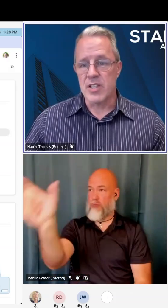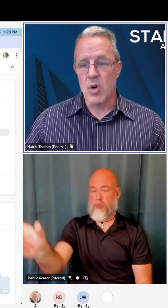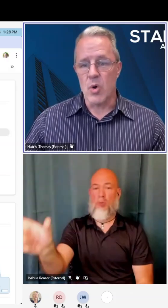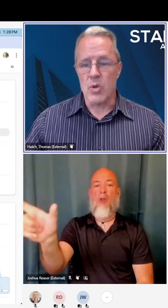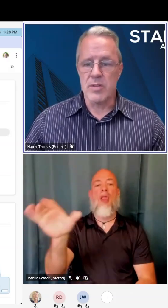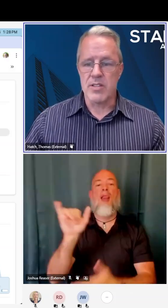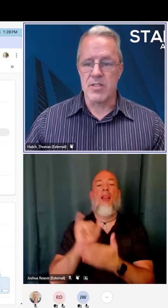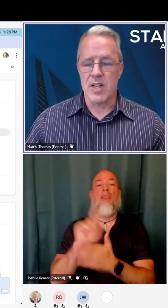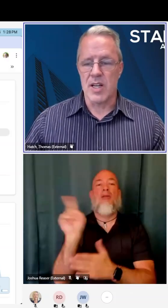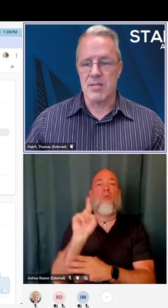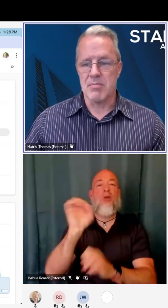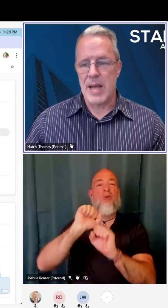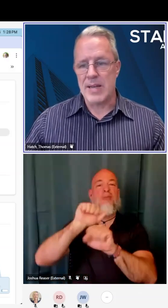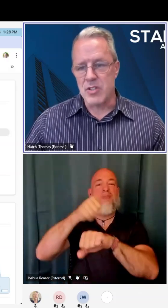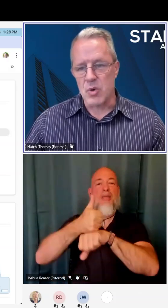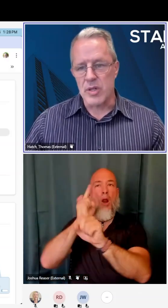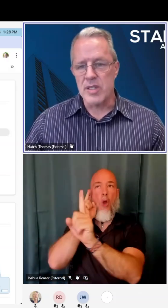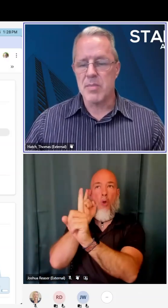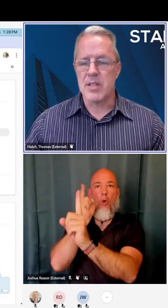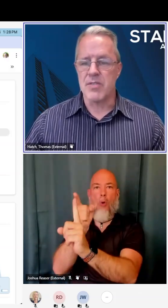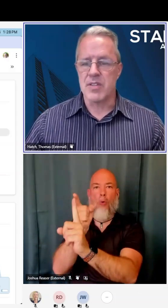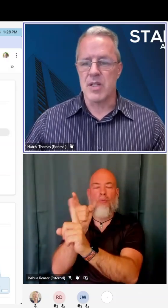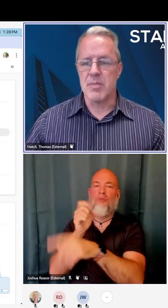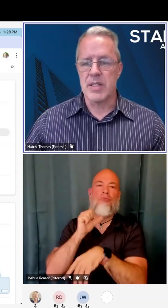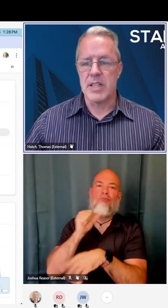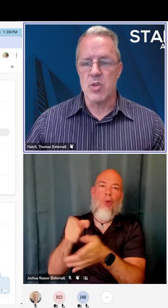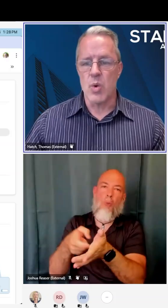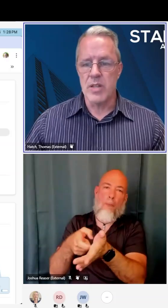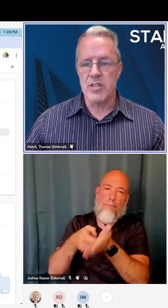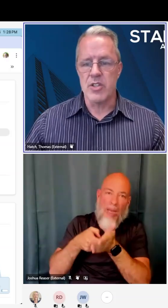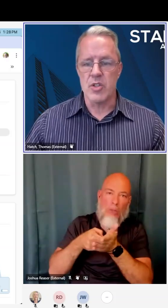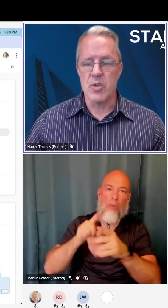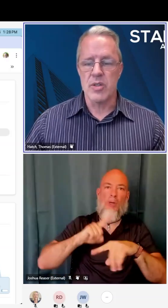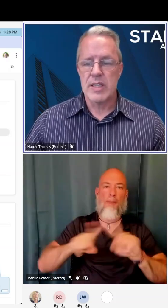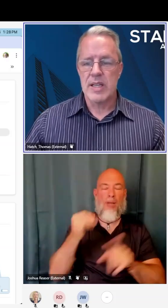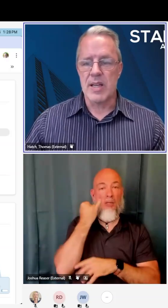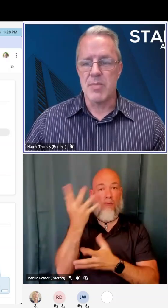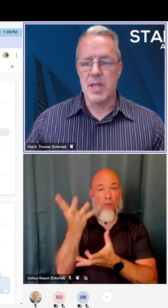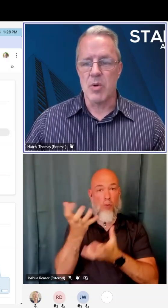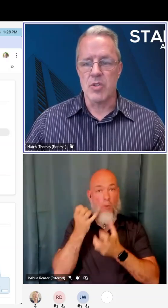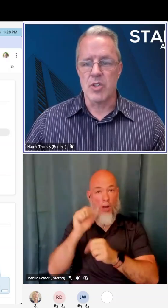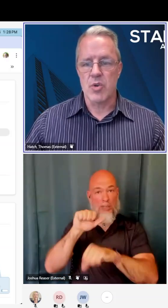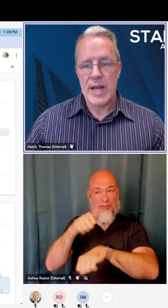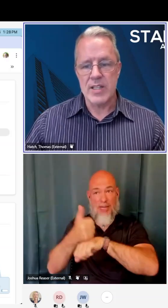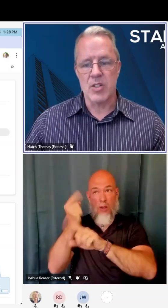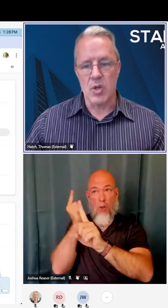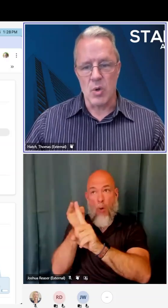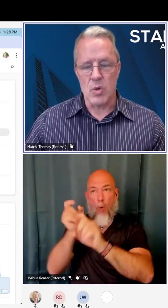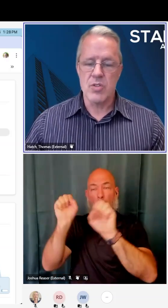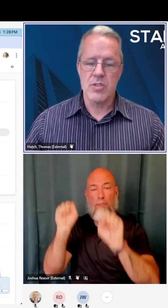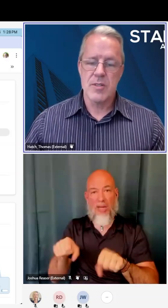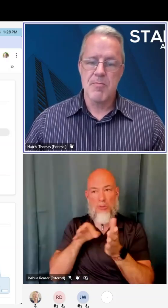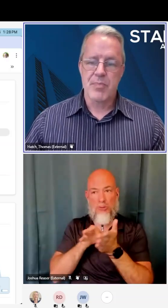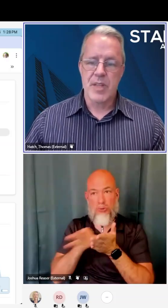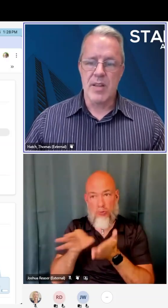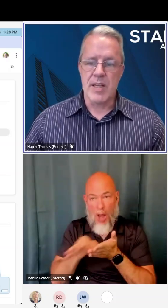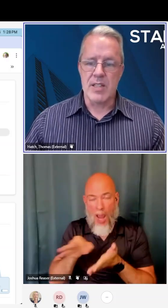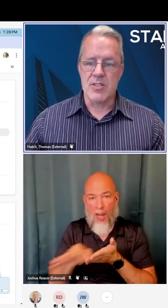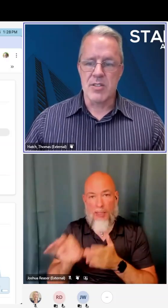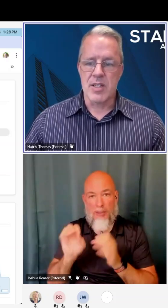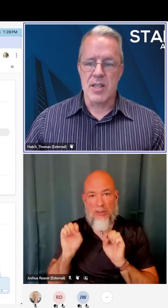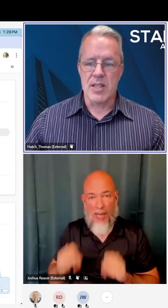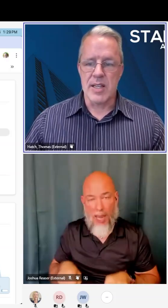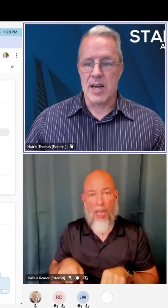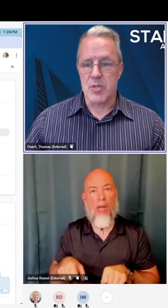can set a goal. This is not mandatory, but if it's something that you want to do and be able to track your goals,